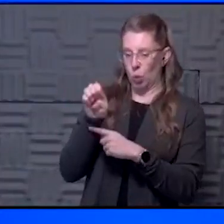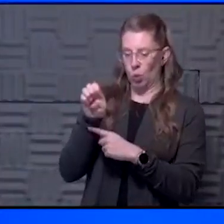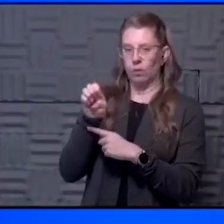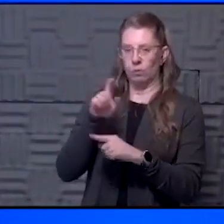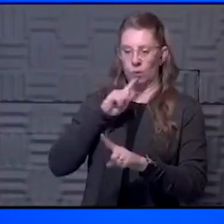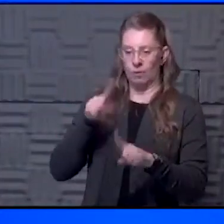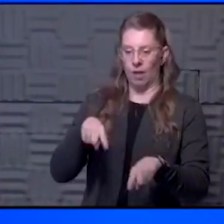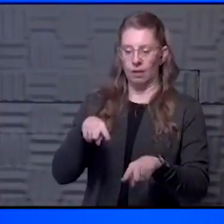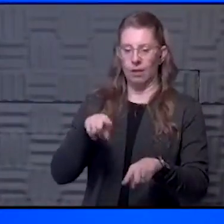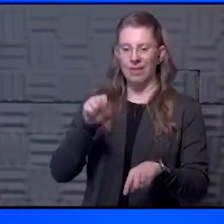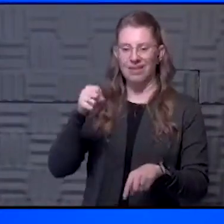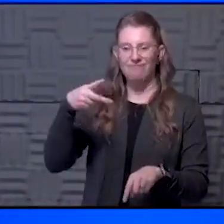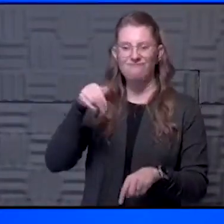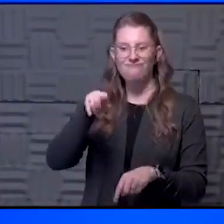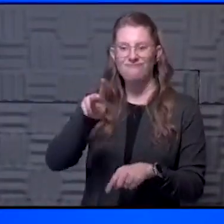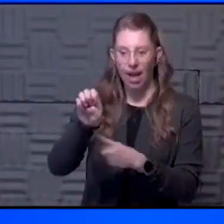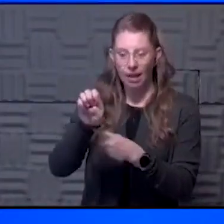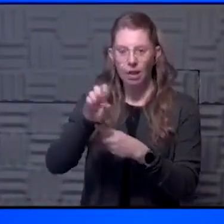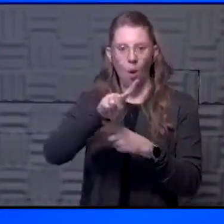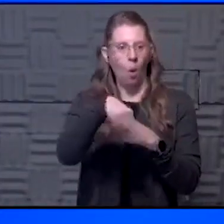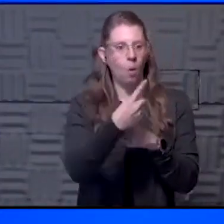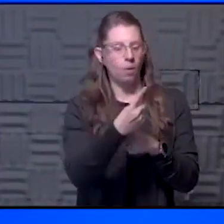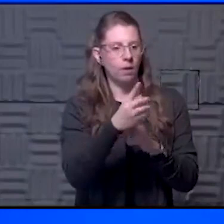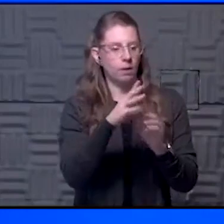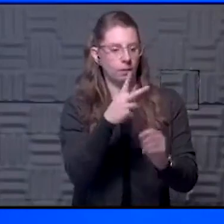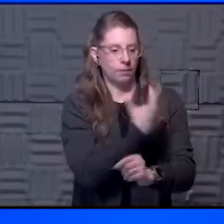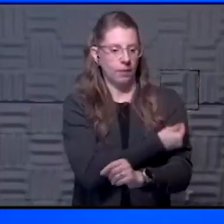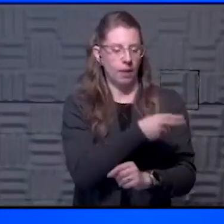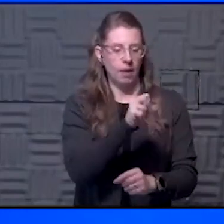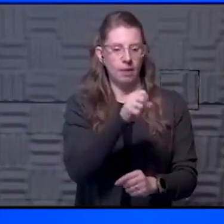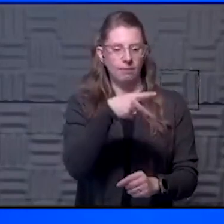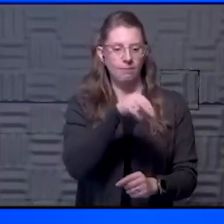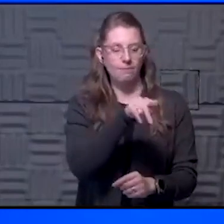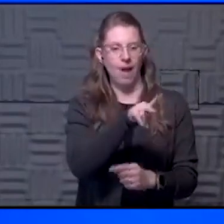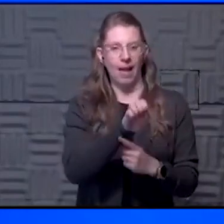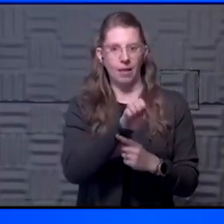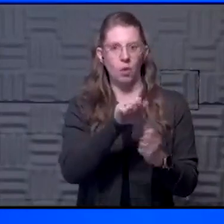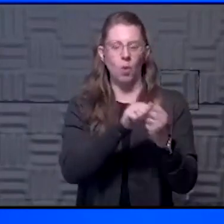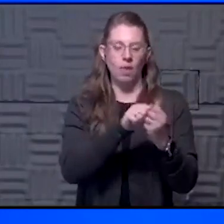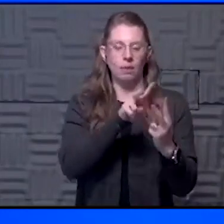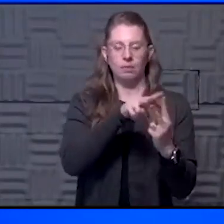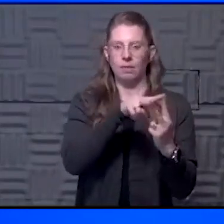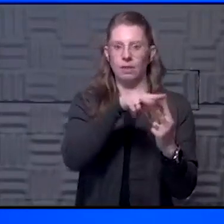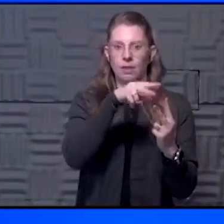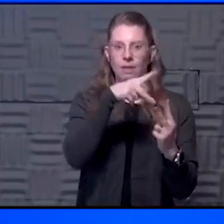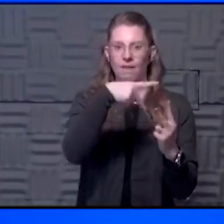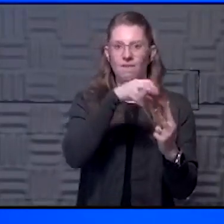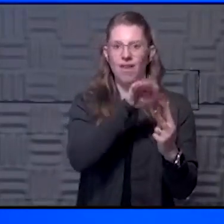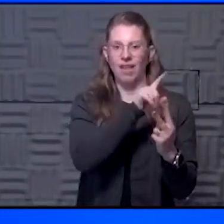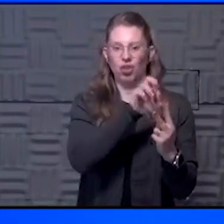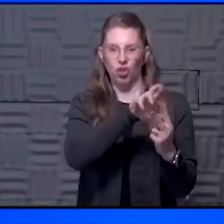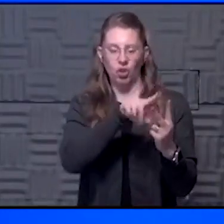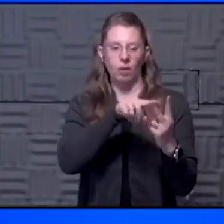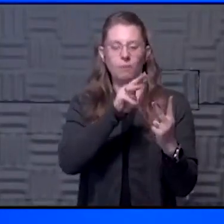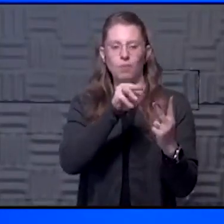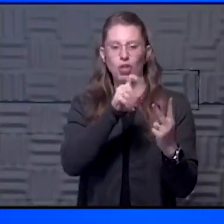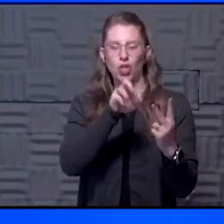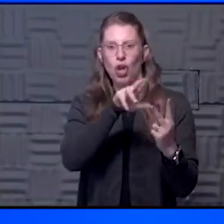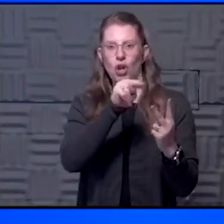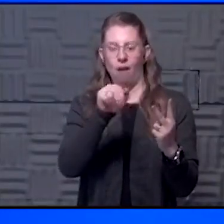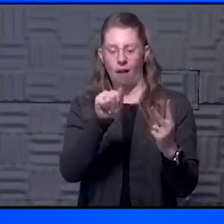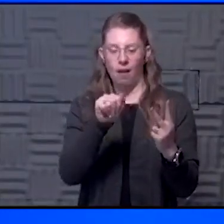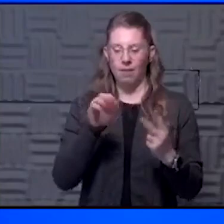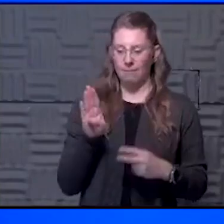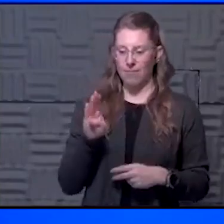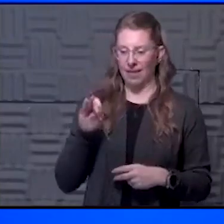spike. Then you're given only spike with Moderna or Pfizer, and so your antibody levels, those B cells that are already circulating, just